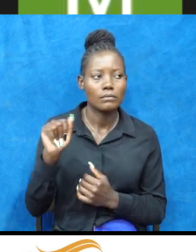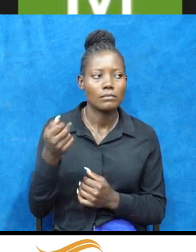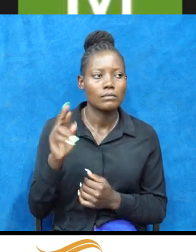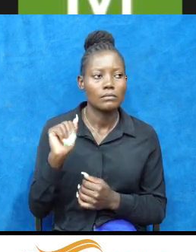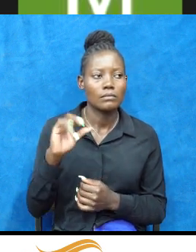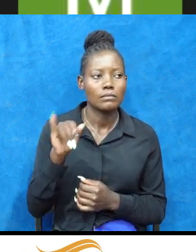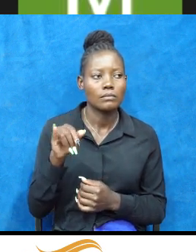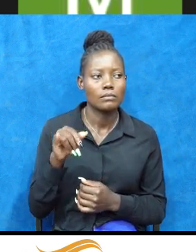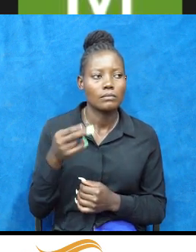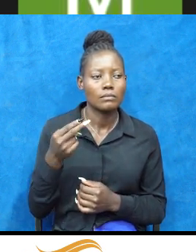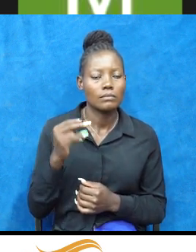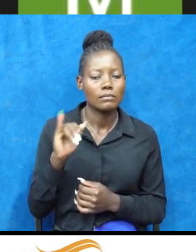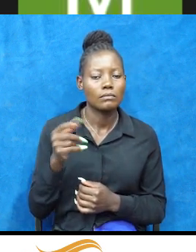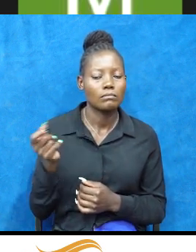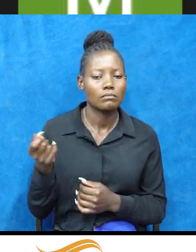just text.